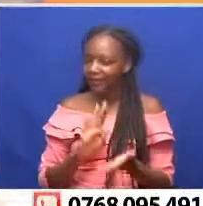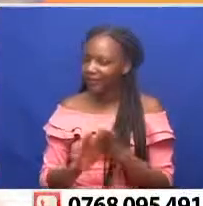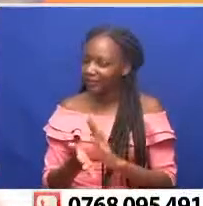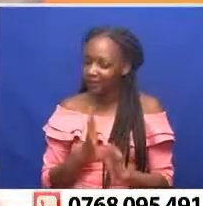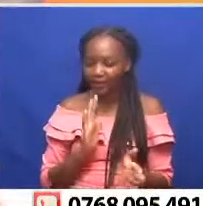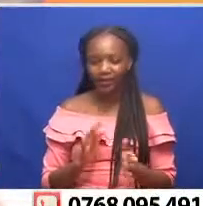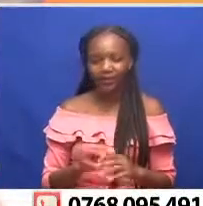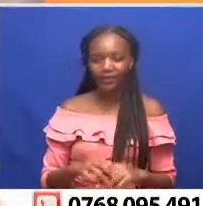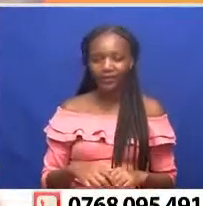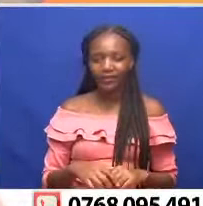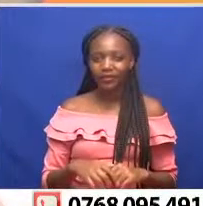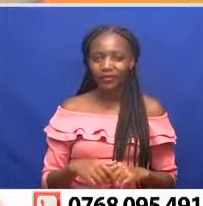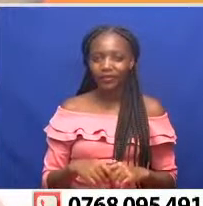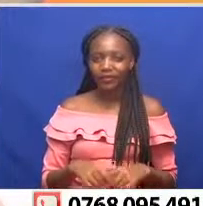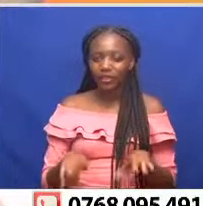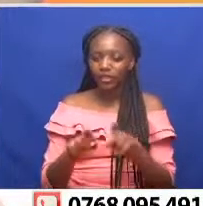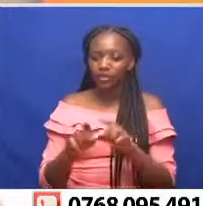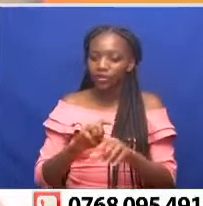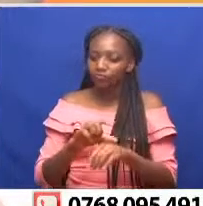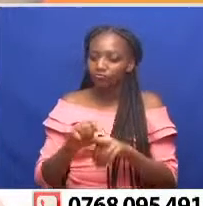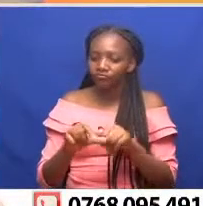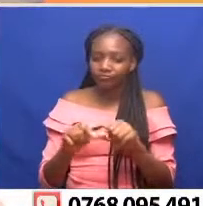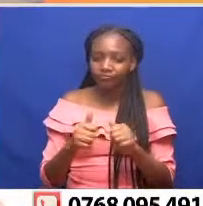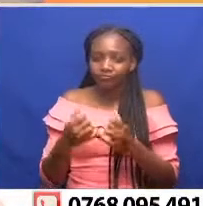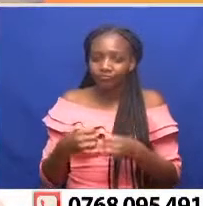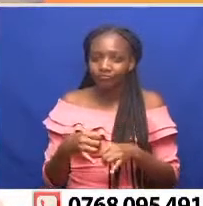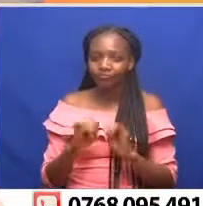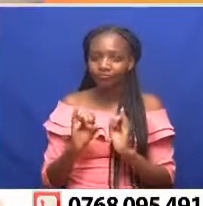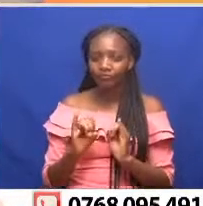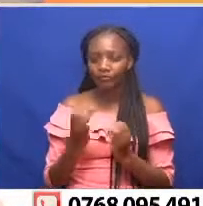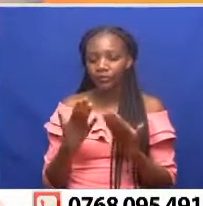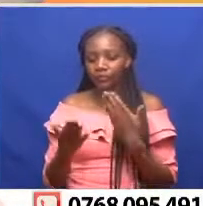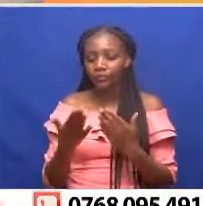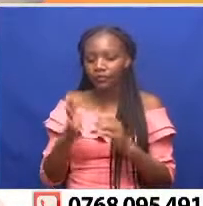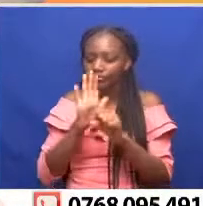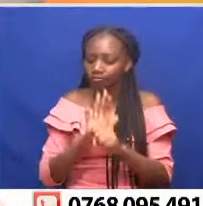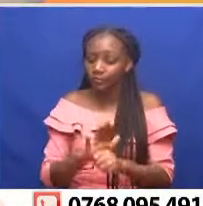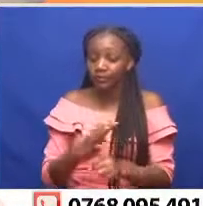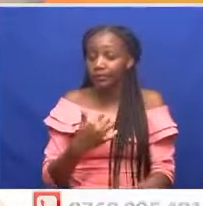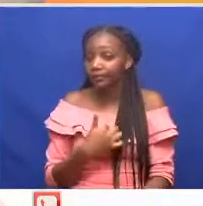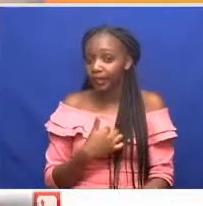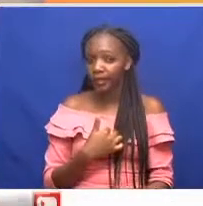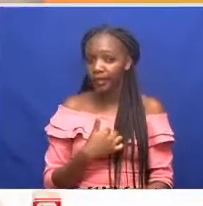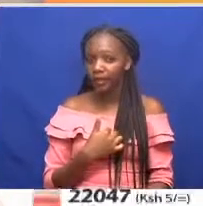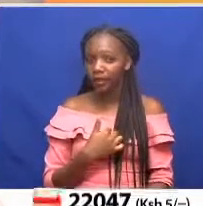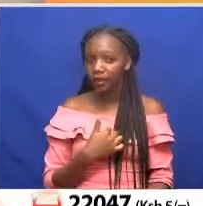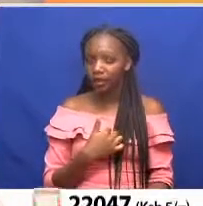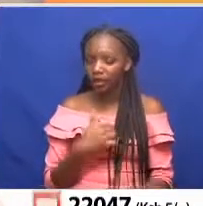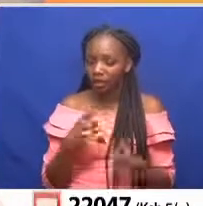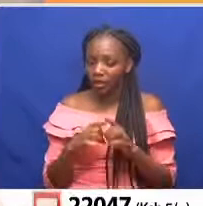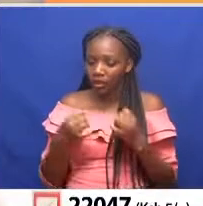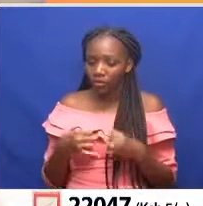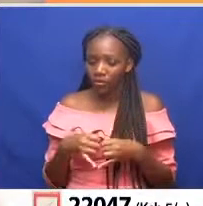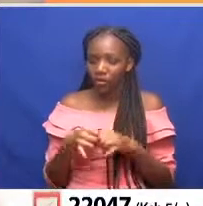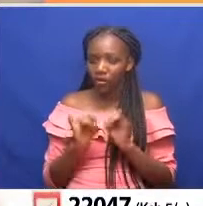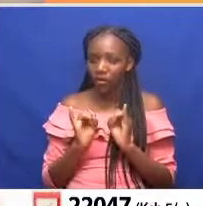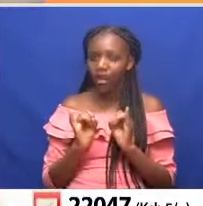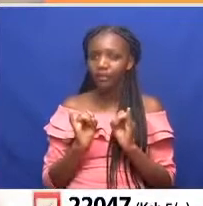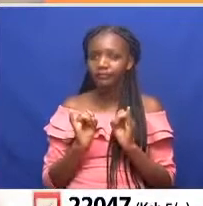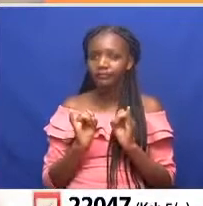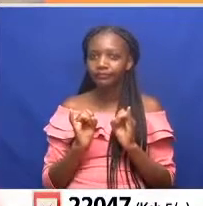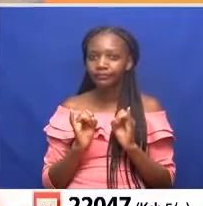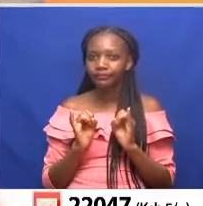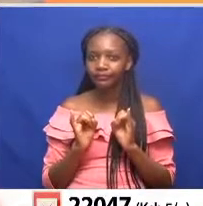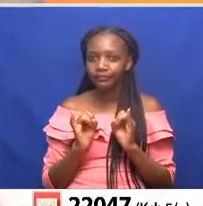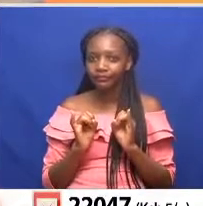MHM it was just an attempt to really try to intimidate me and try to put me